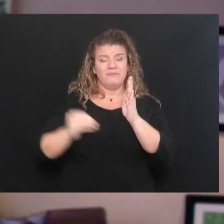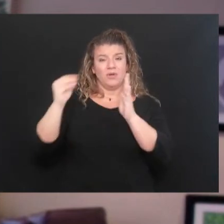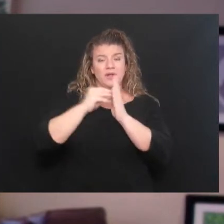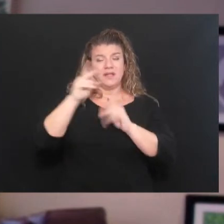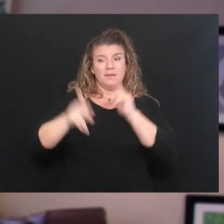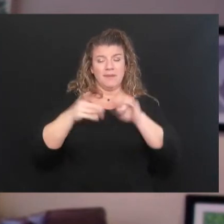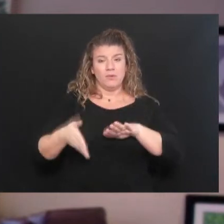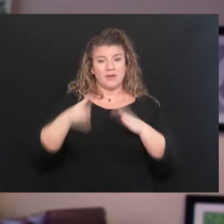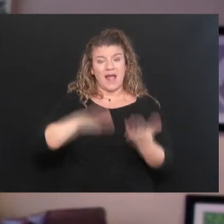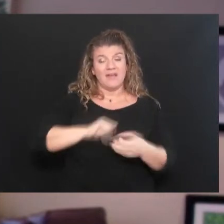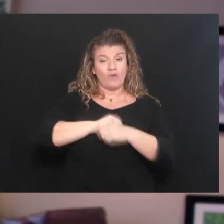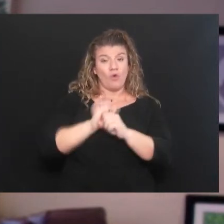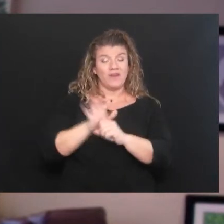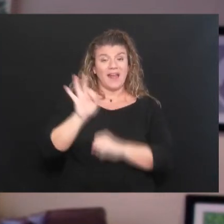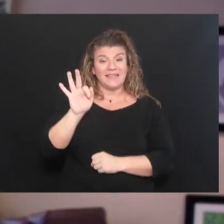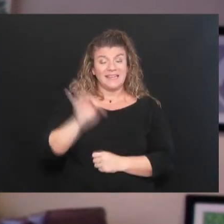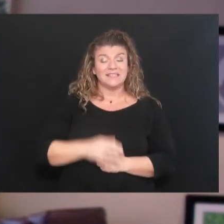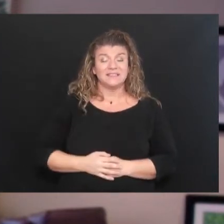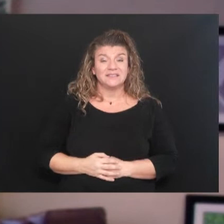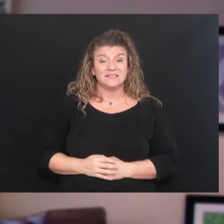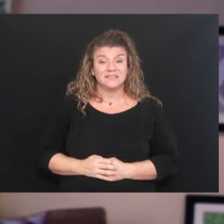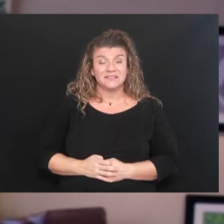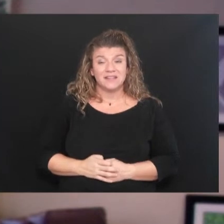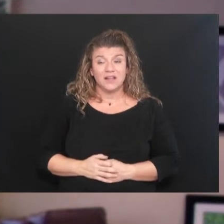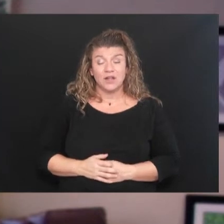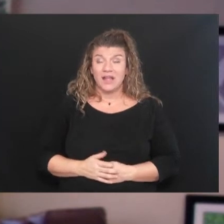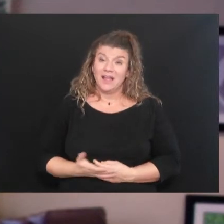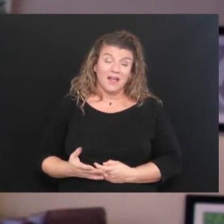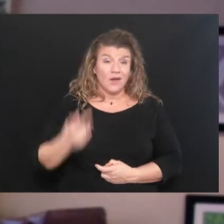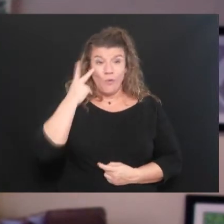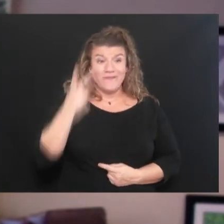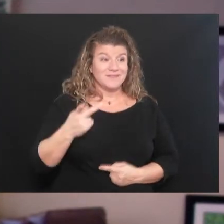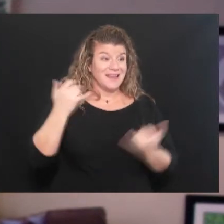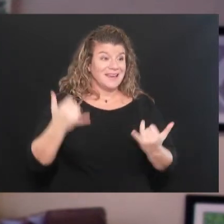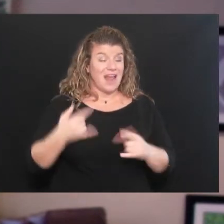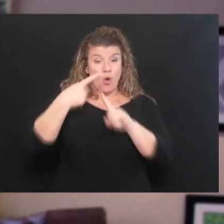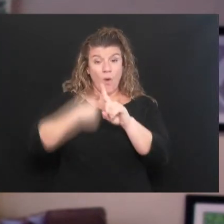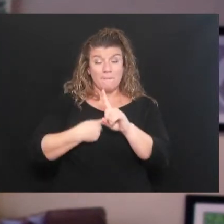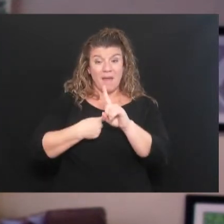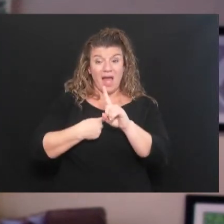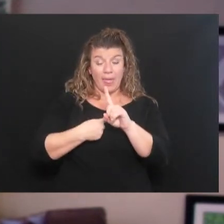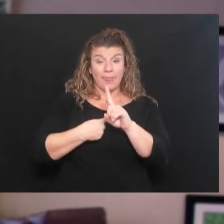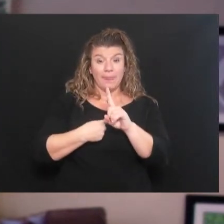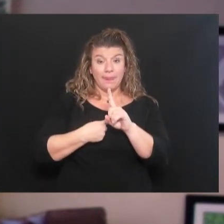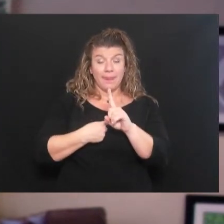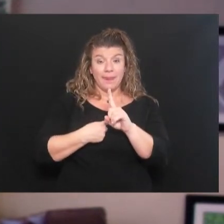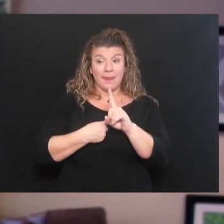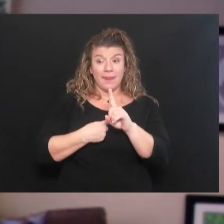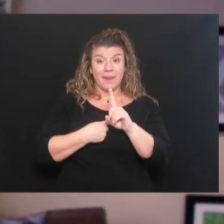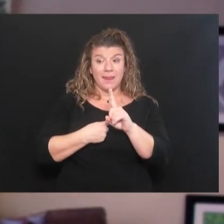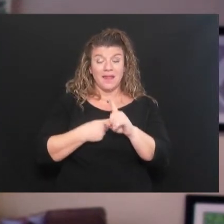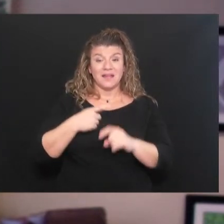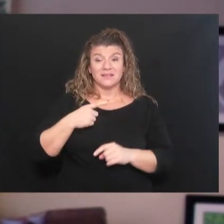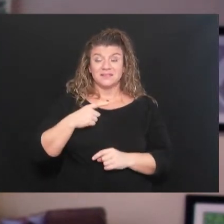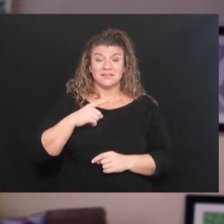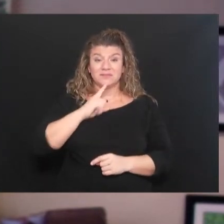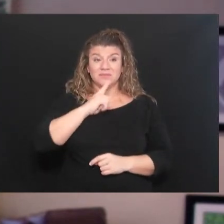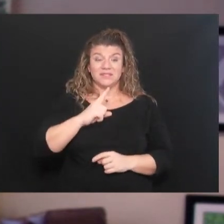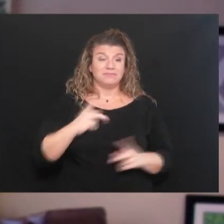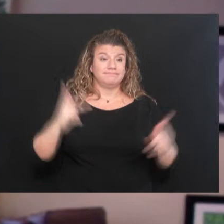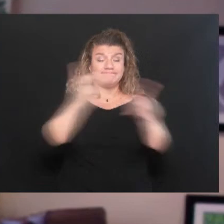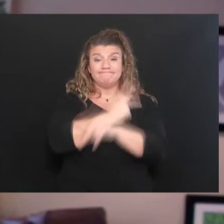of COVID-19. And we have seen over the last month or so a 9/11 mortality on a